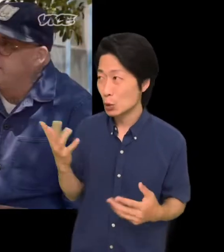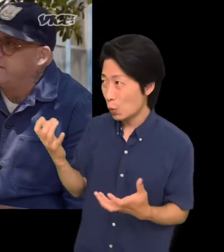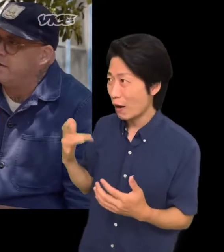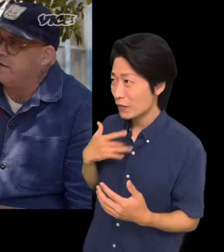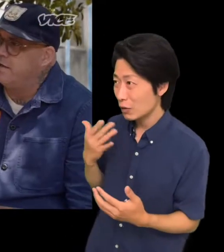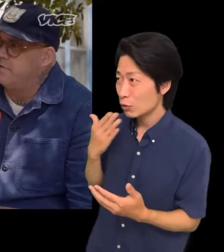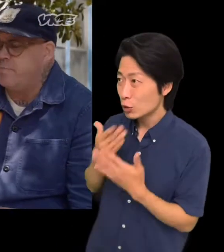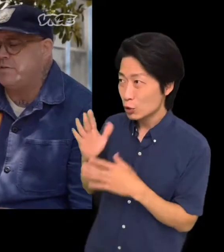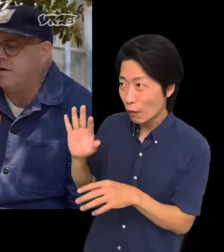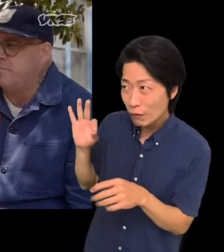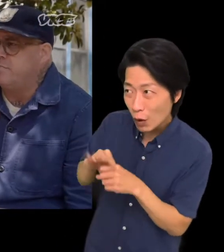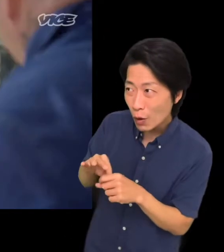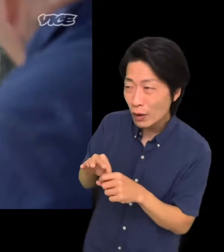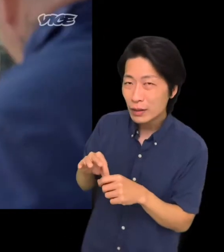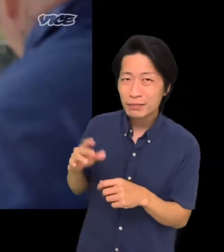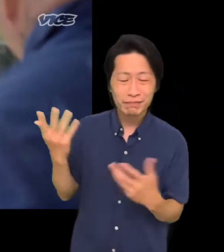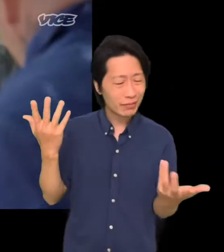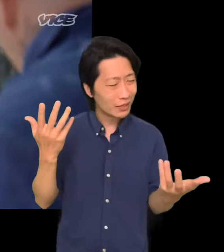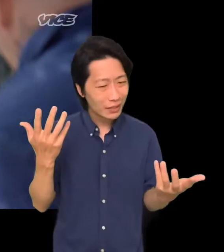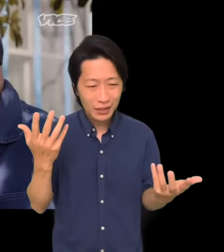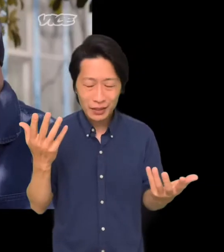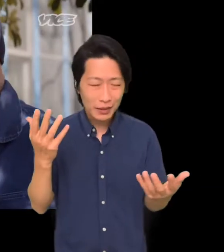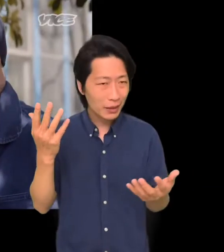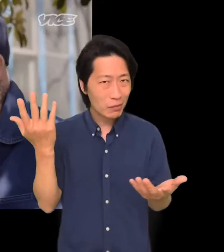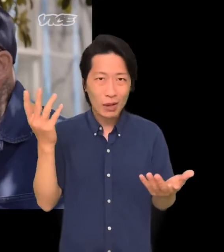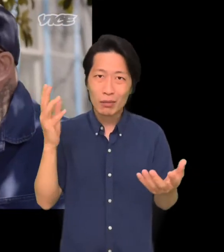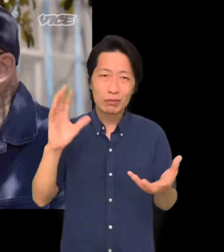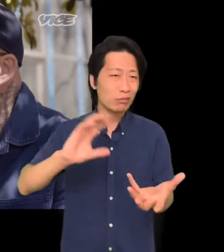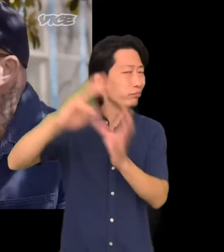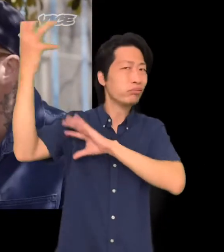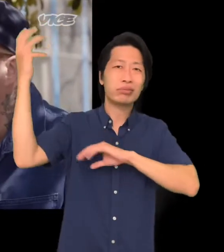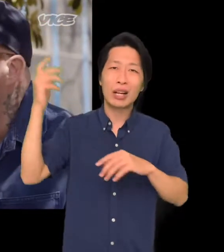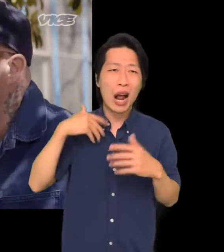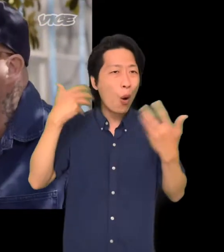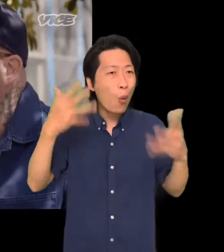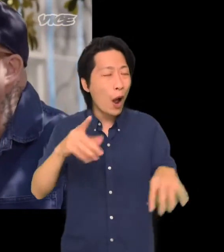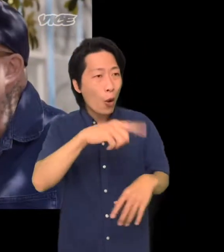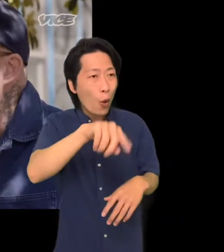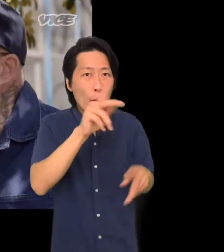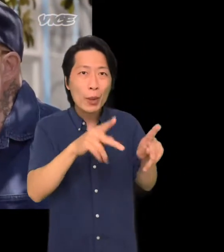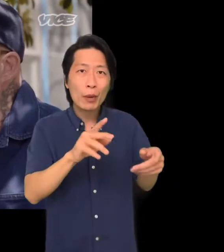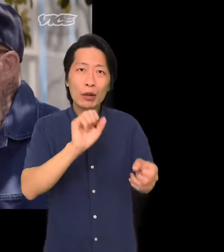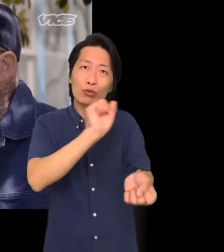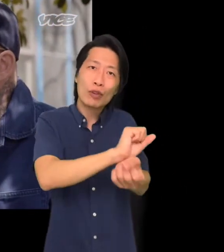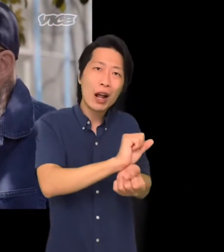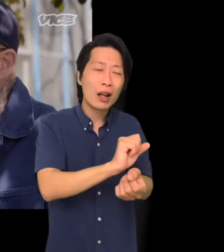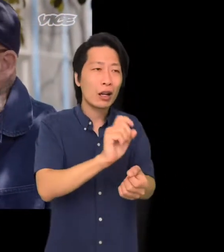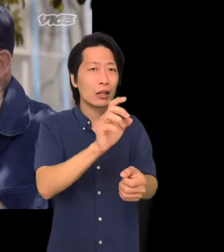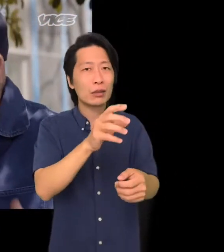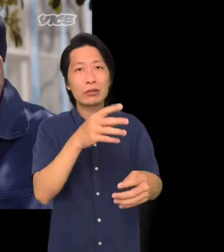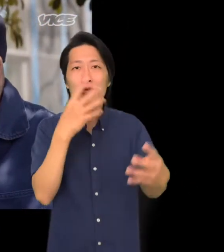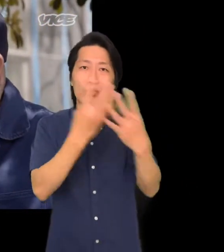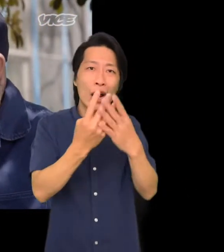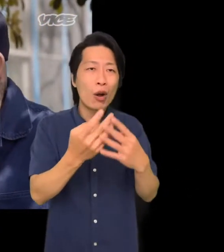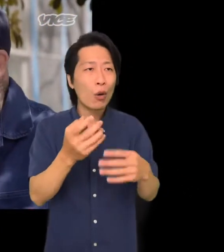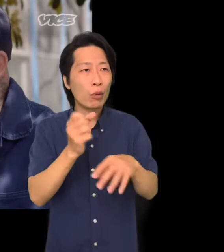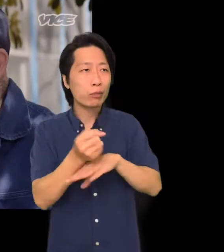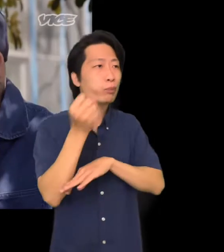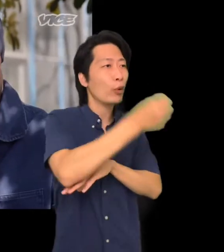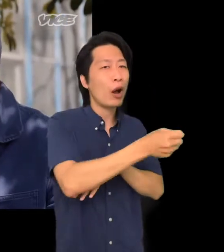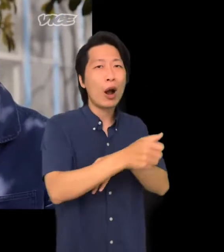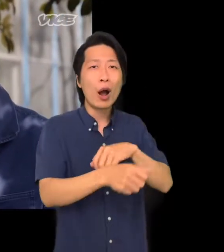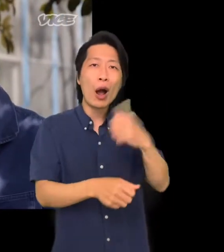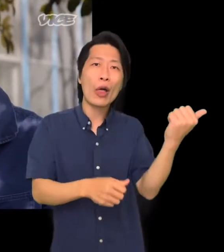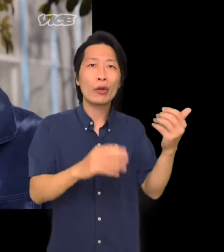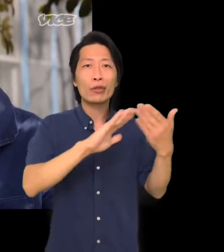away. It's messed up. I don't want them arrested. I don't want them put in a van and driven to another neighborhood, because then that